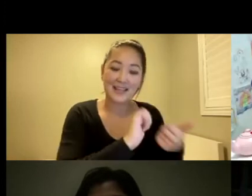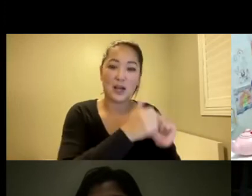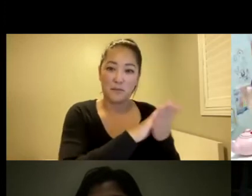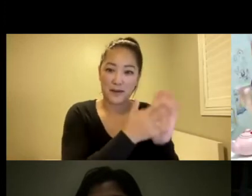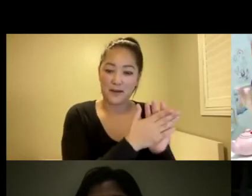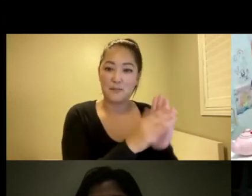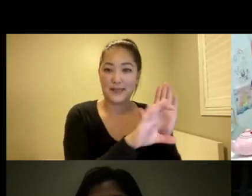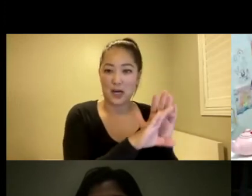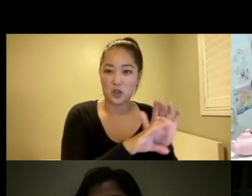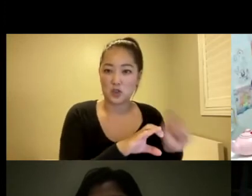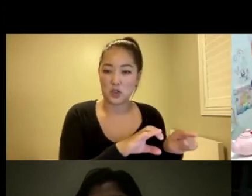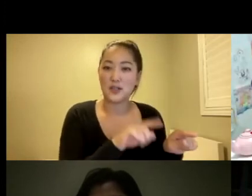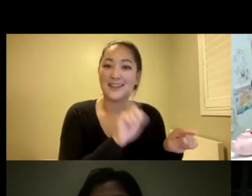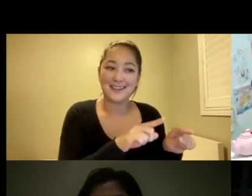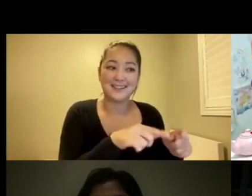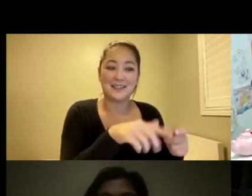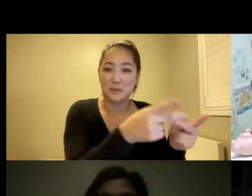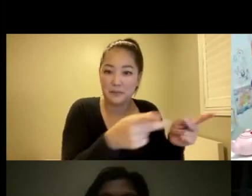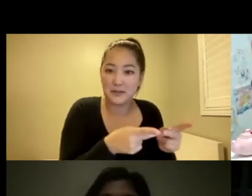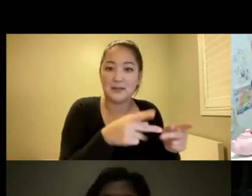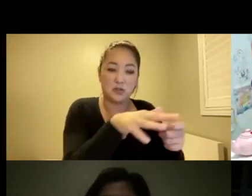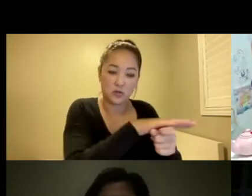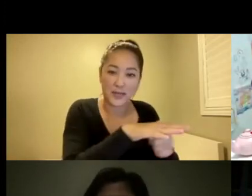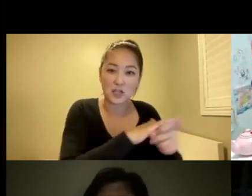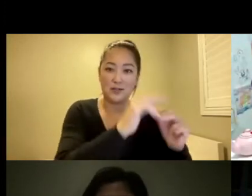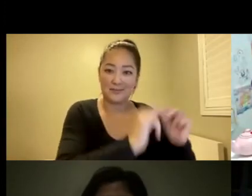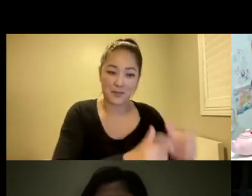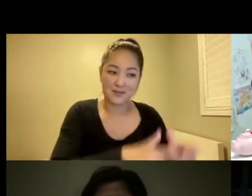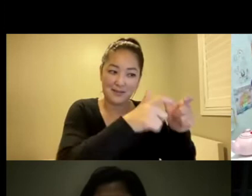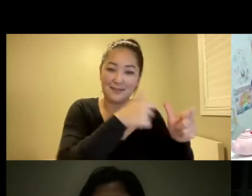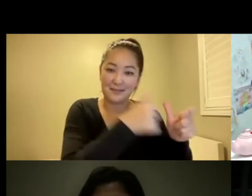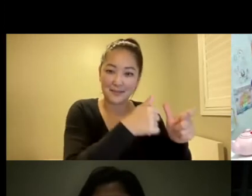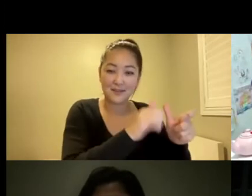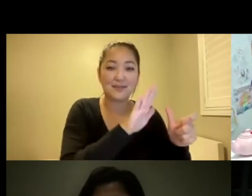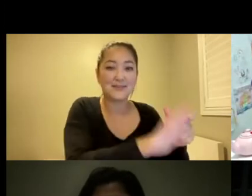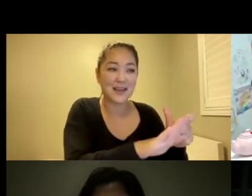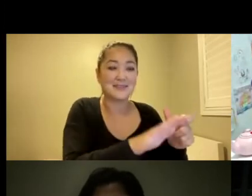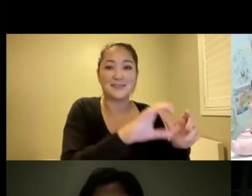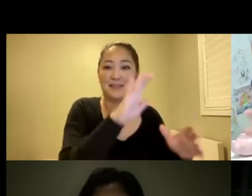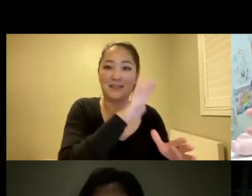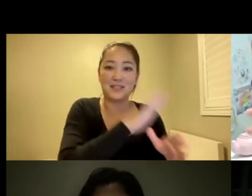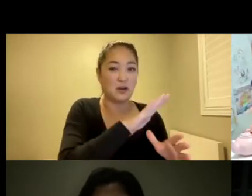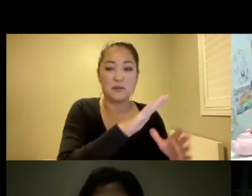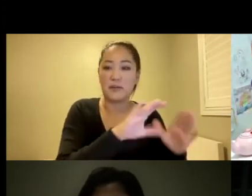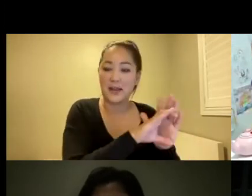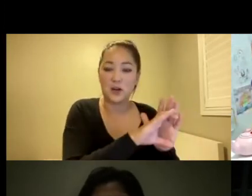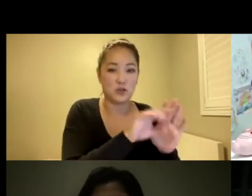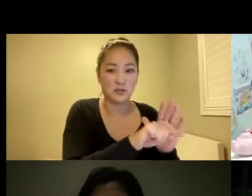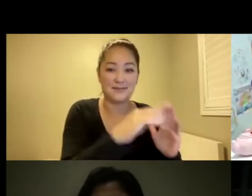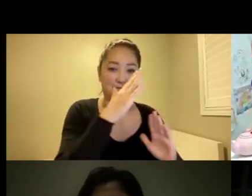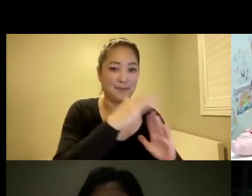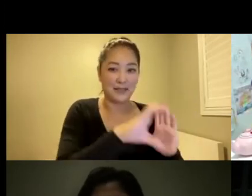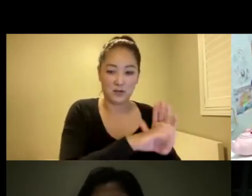those walls. In one of the episodes in this season, Lily's complaining about how loud the building is and